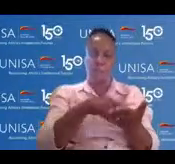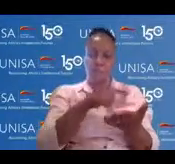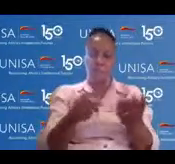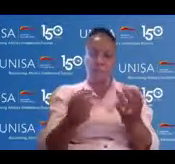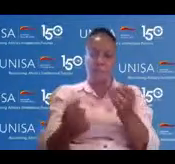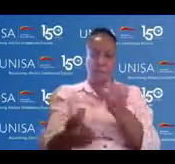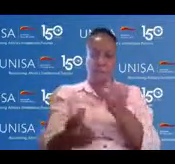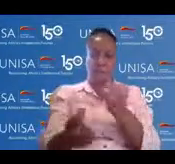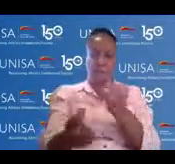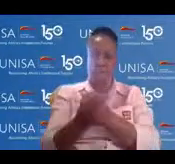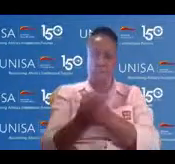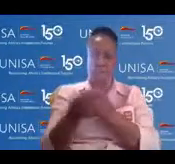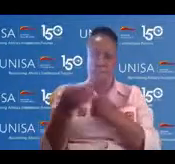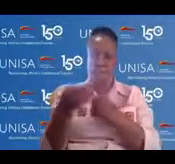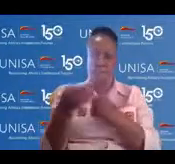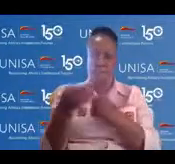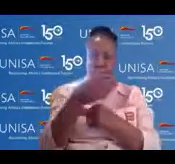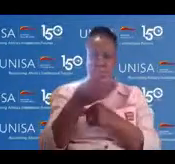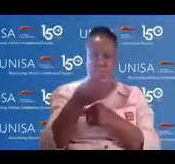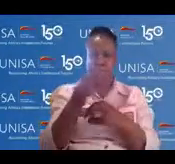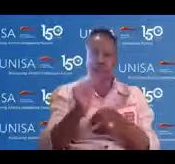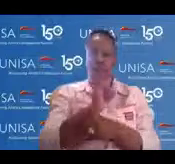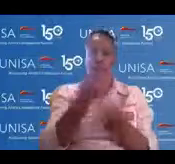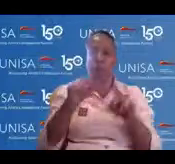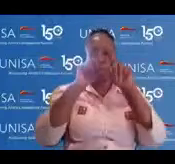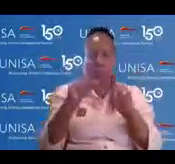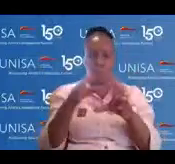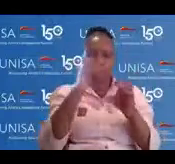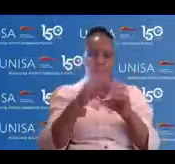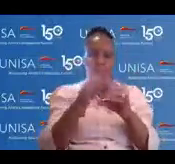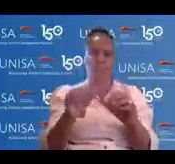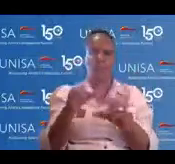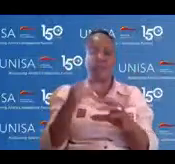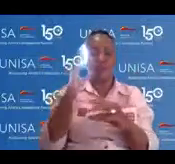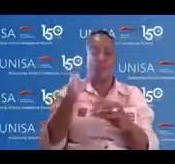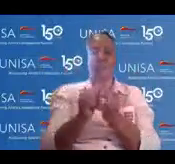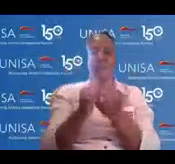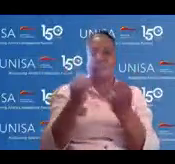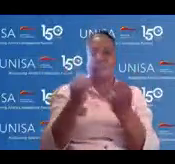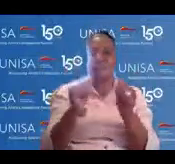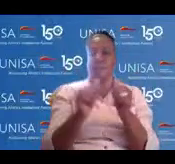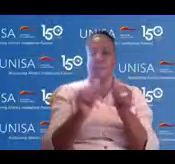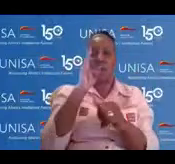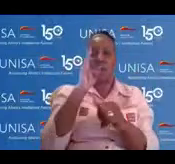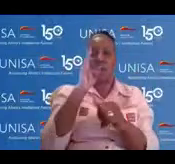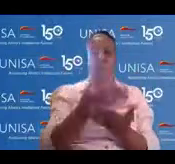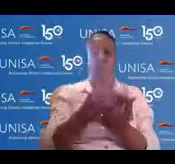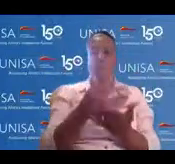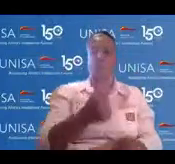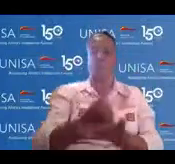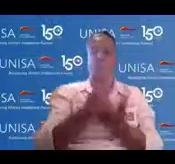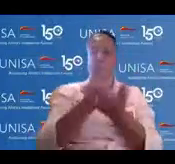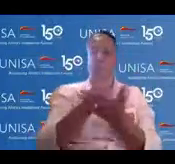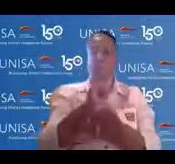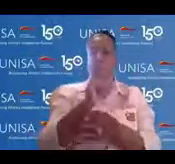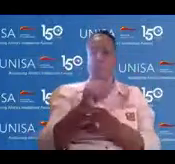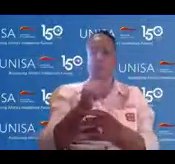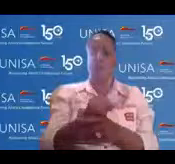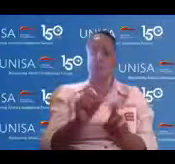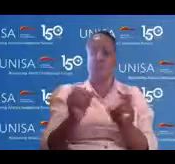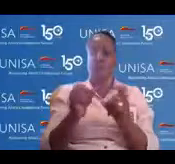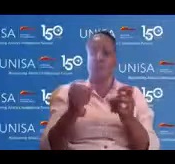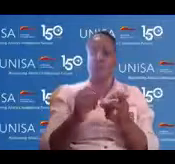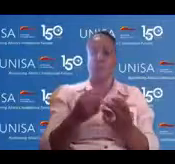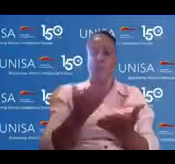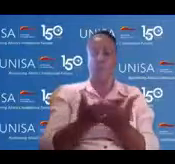you are experiencing the challenge, because we'll be able to actually assist you as soon as possible. So you need